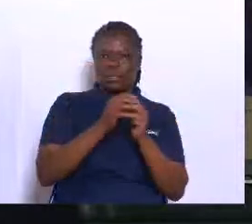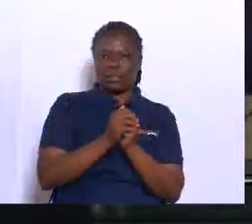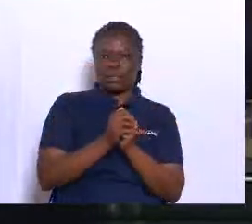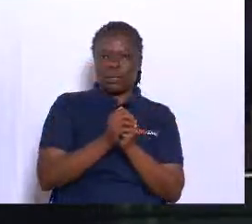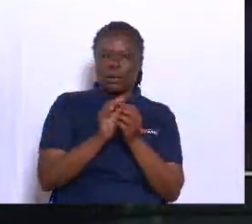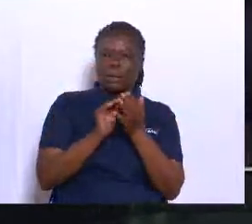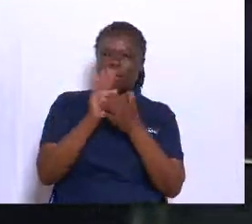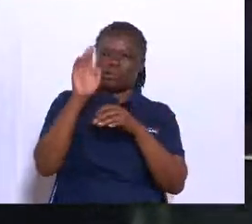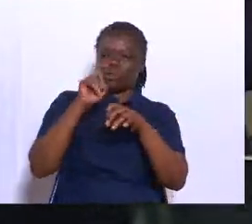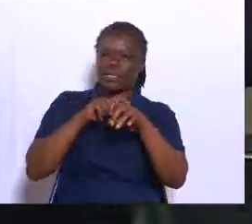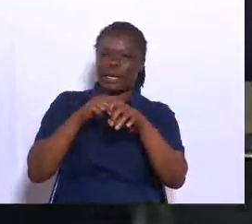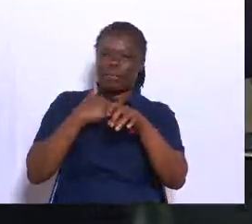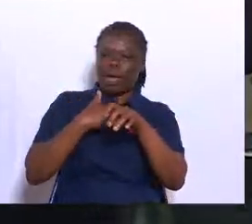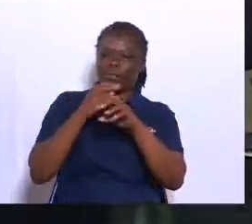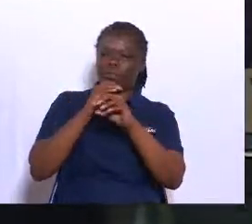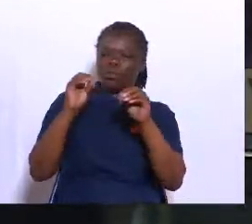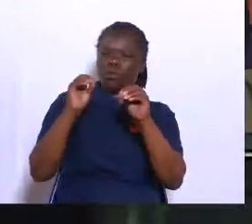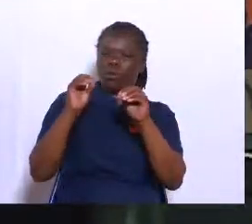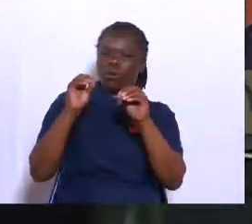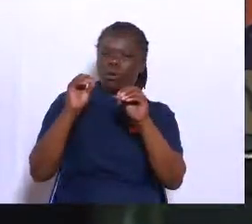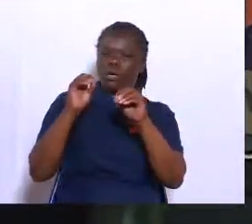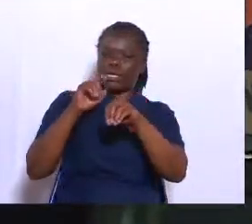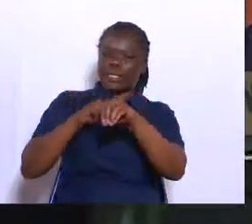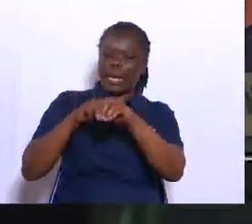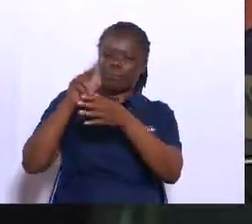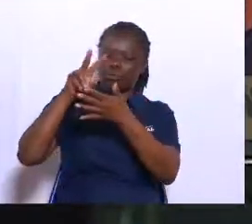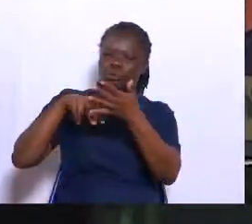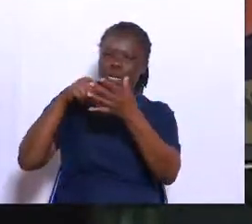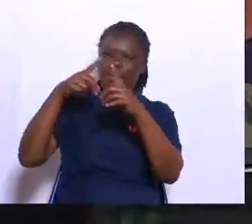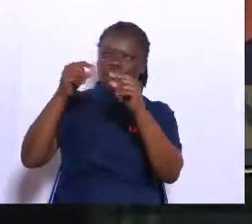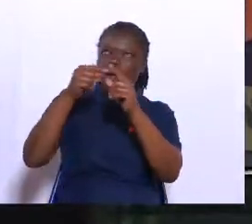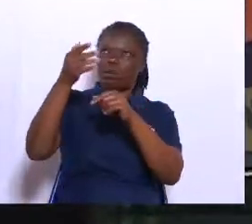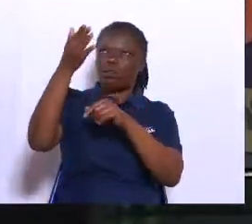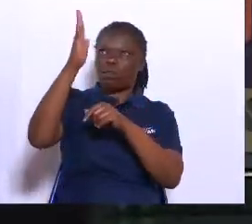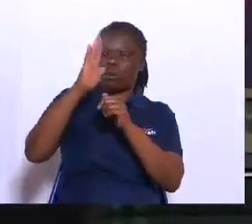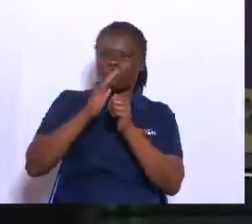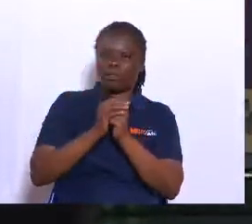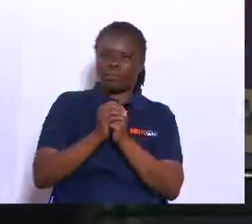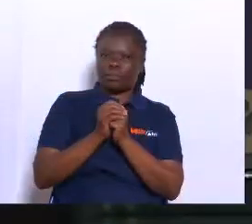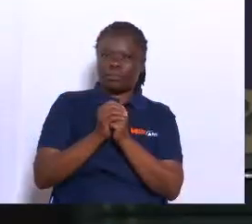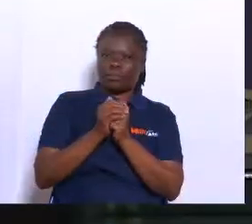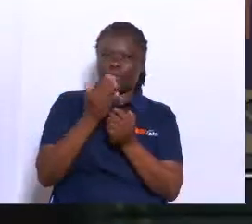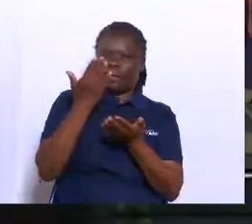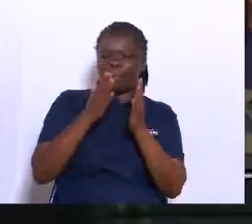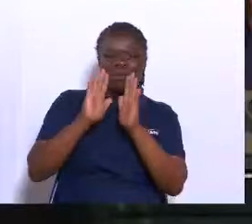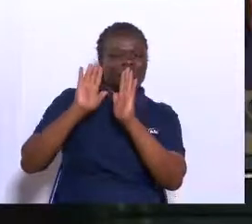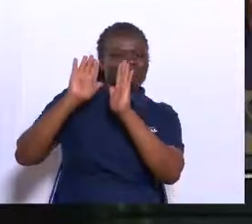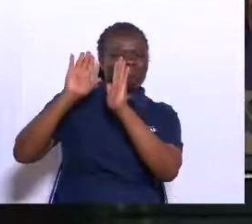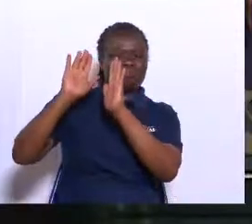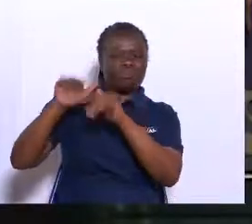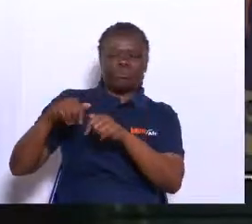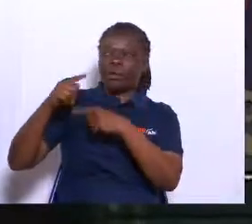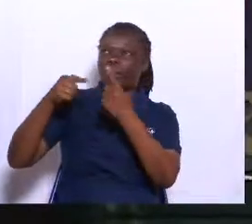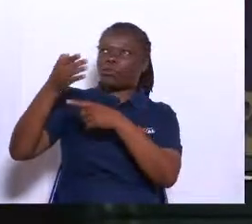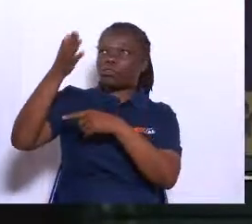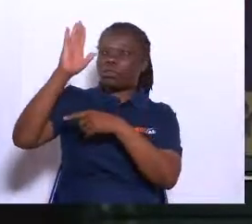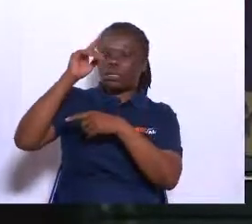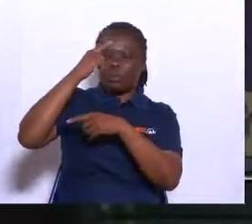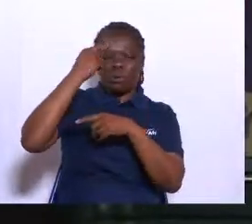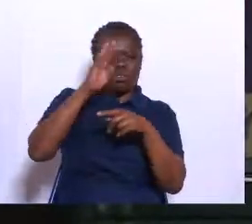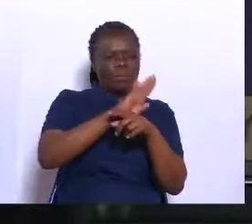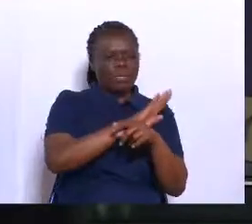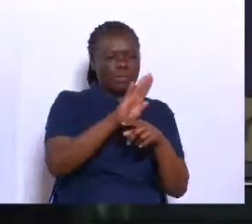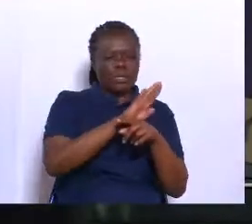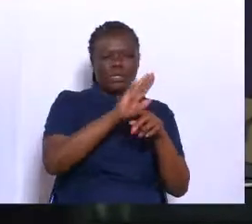Mara nyingi hauna nafasi ya kusoma neno la Mungu. Ni kama ulimwacha Mungu kwa sababu ya mambo mengi ya